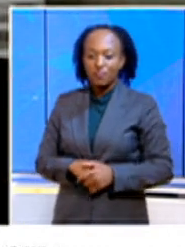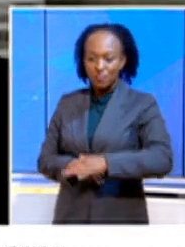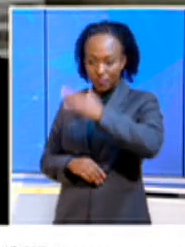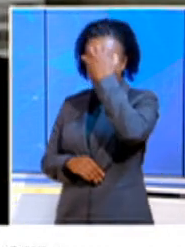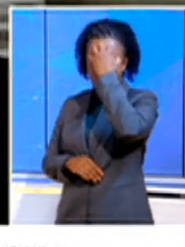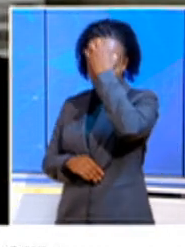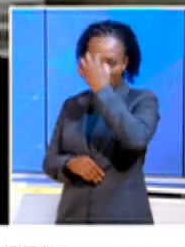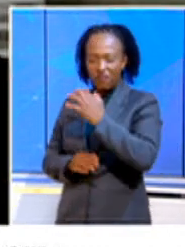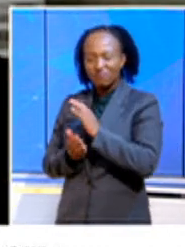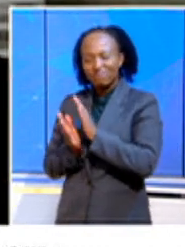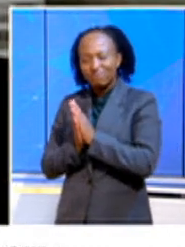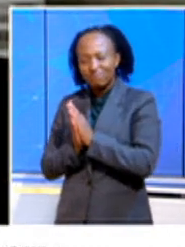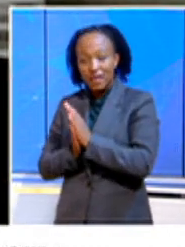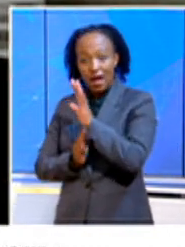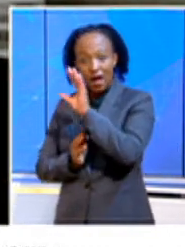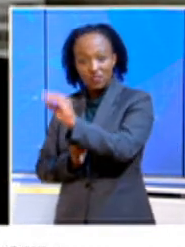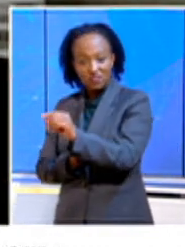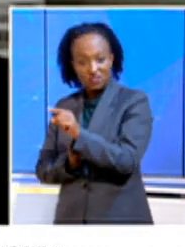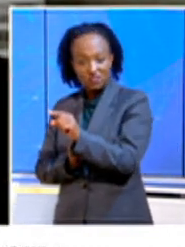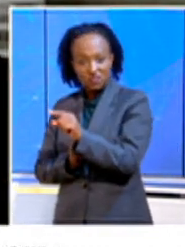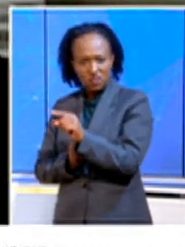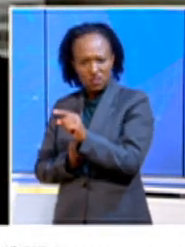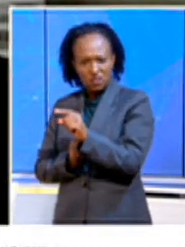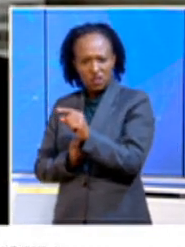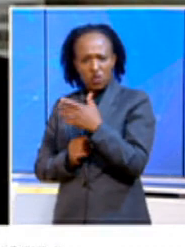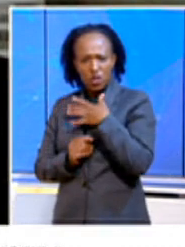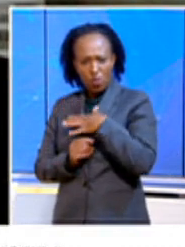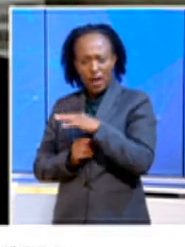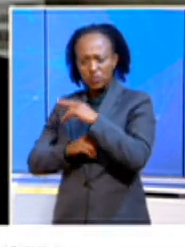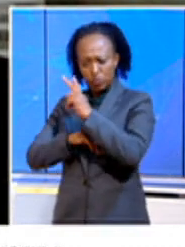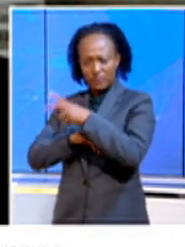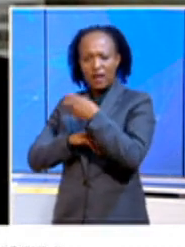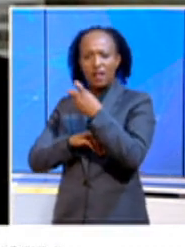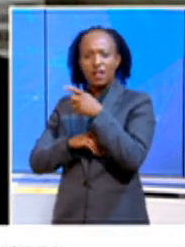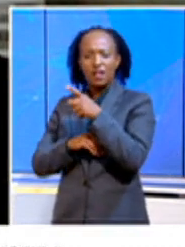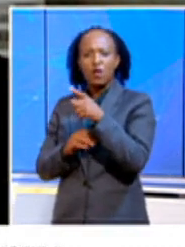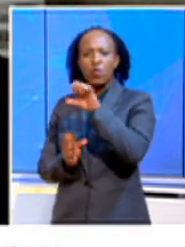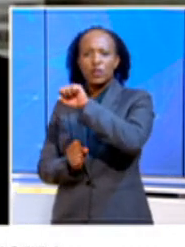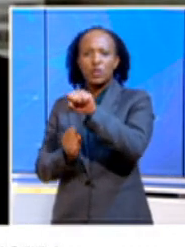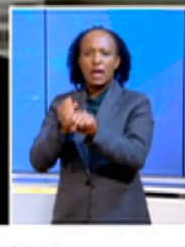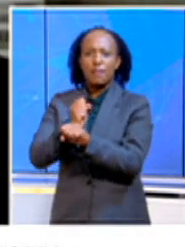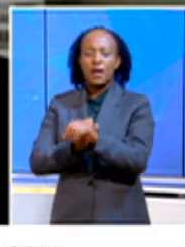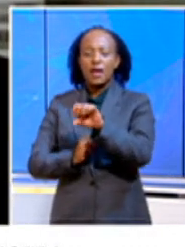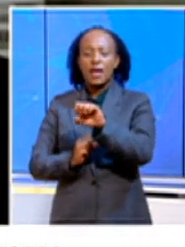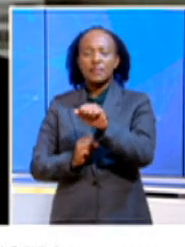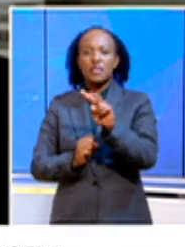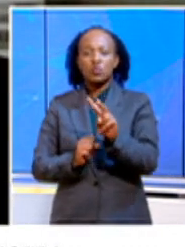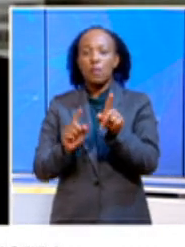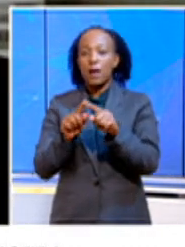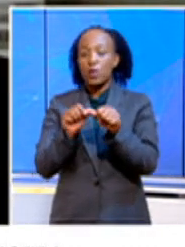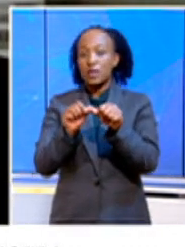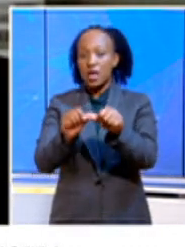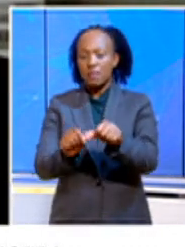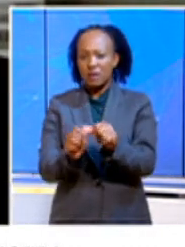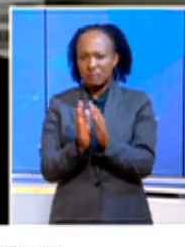you, I don't know what your schedule looks like, but do you think we could steal you? We need to unfortunately start wrapping up on SABC2, but carry on SABC News.